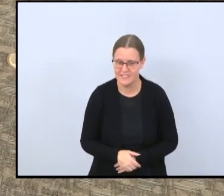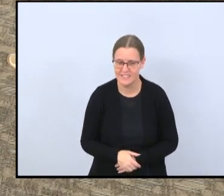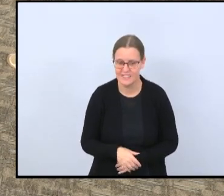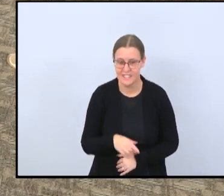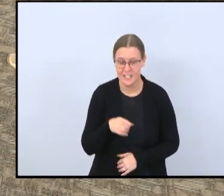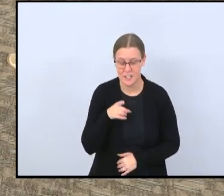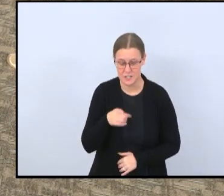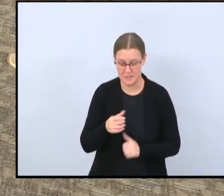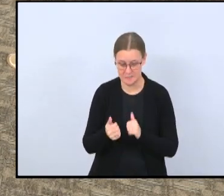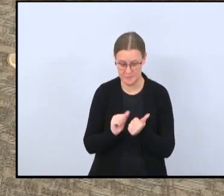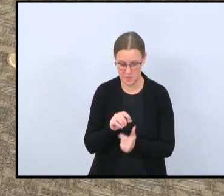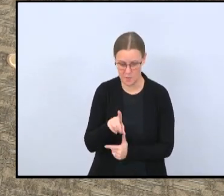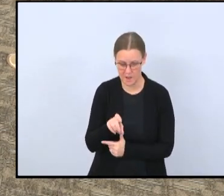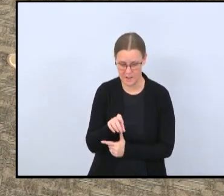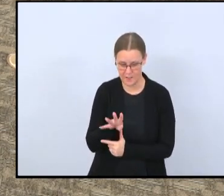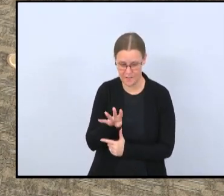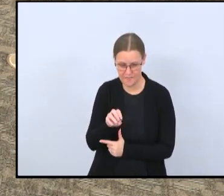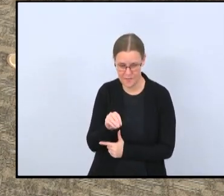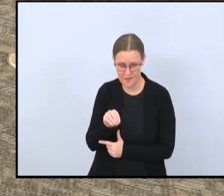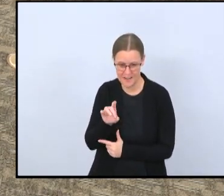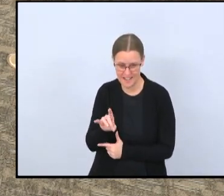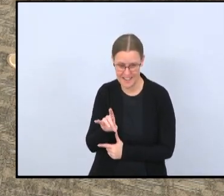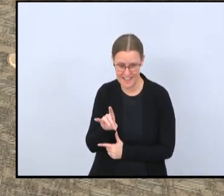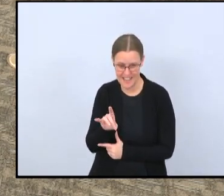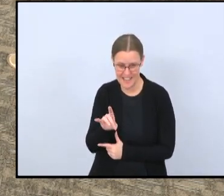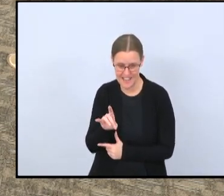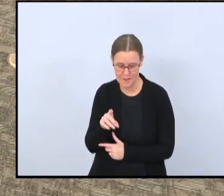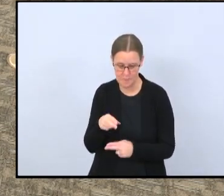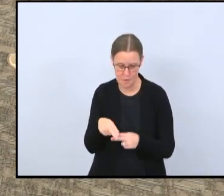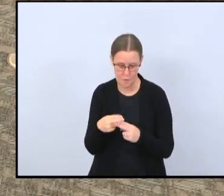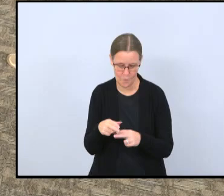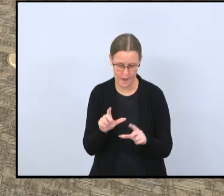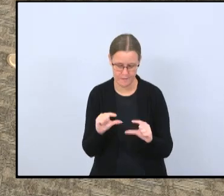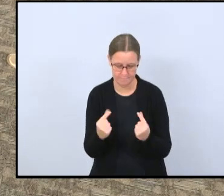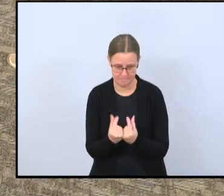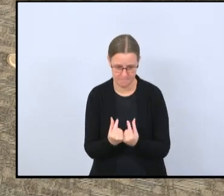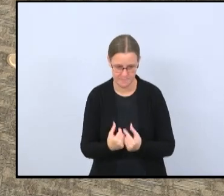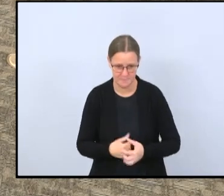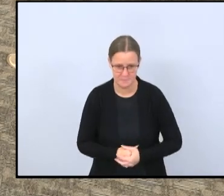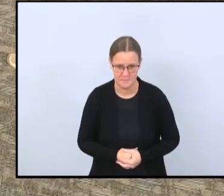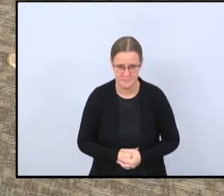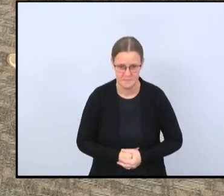Olivia competed in the 148-pound weight class.